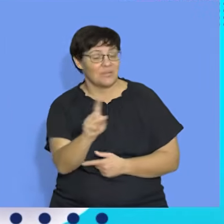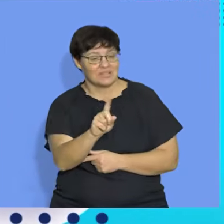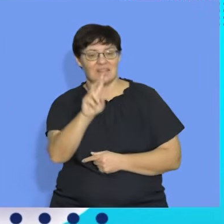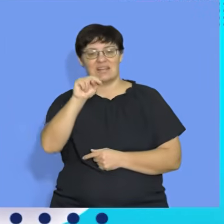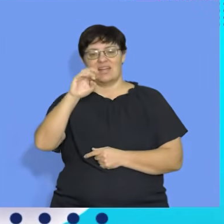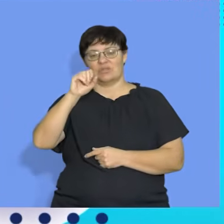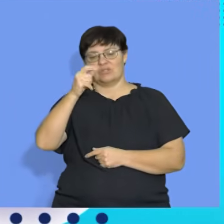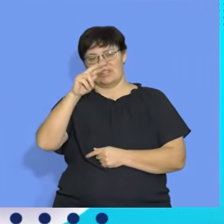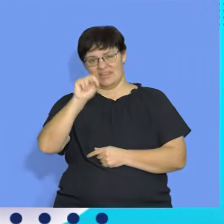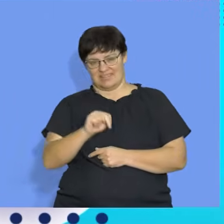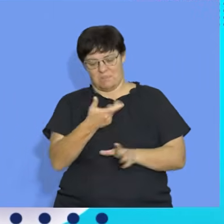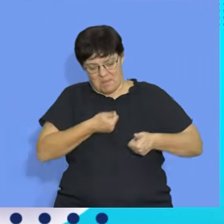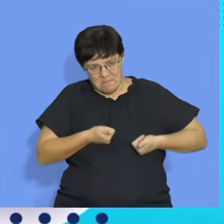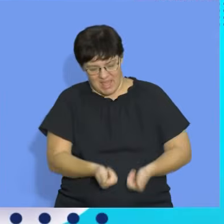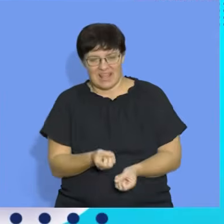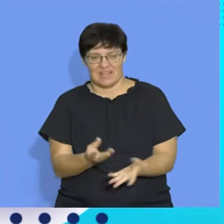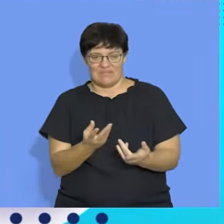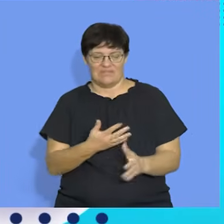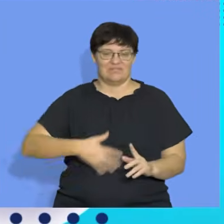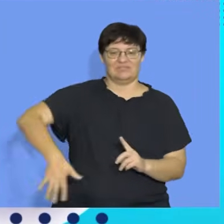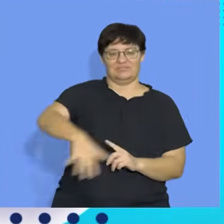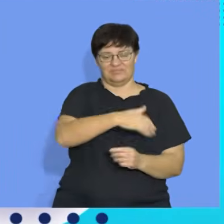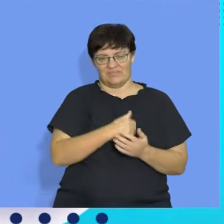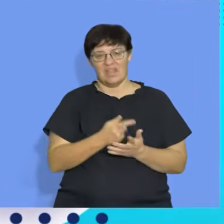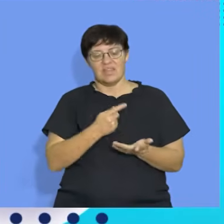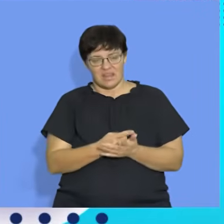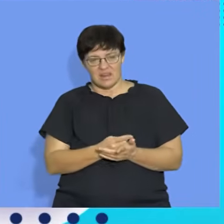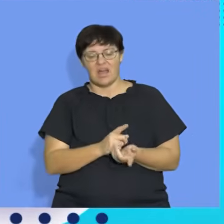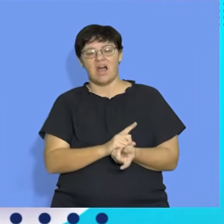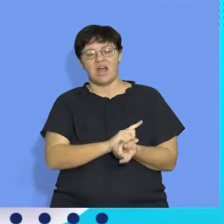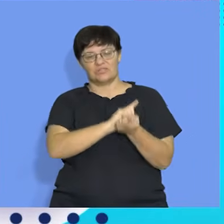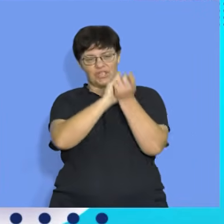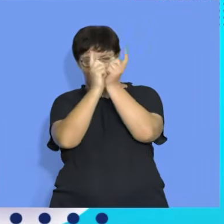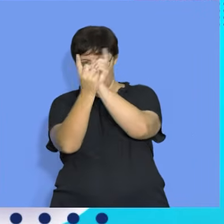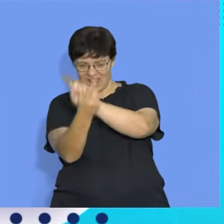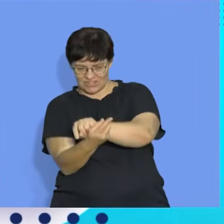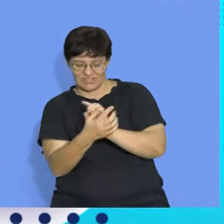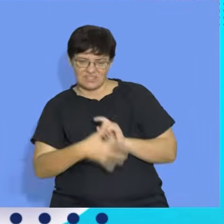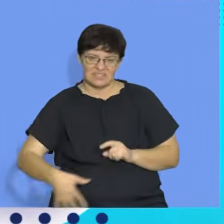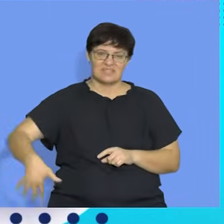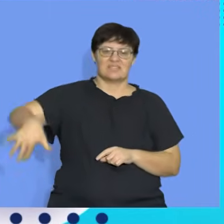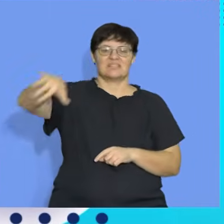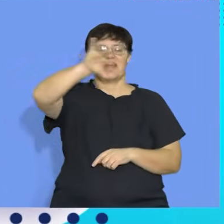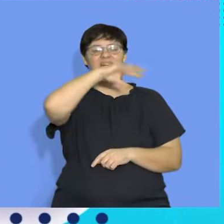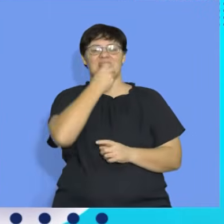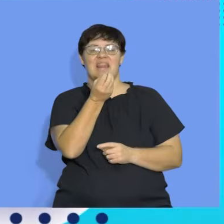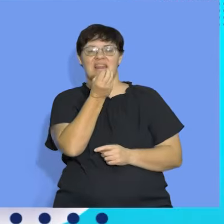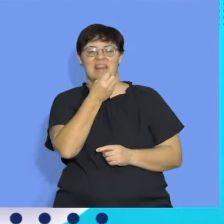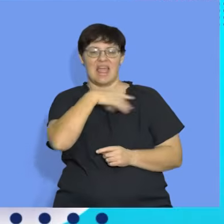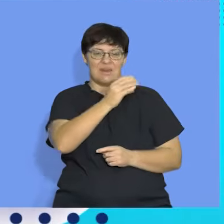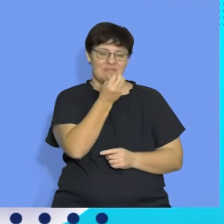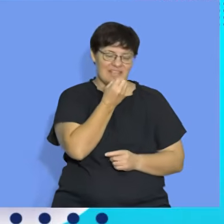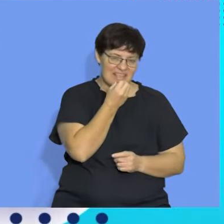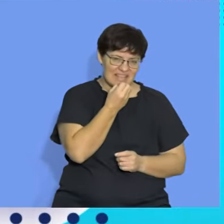right? It's returned. And that nitrogen changes, and so an animal eats it, the animal dies,